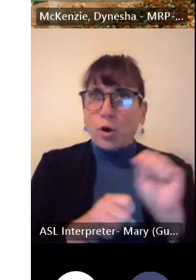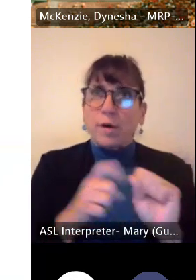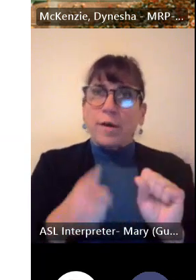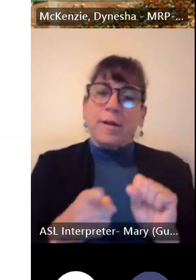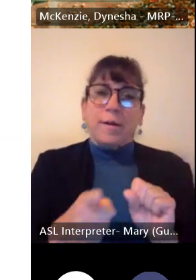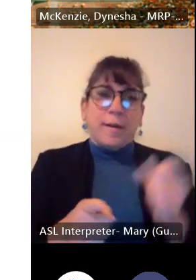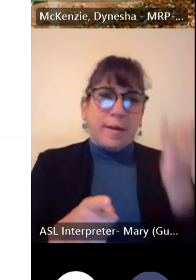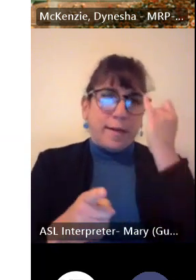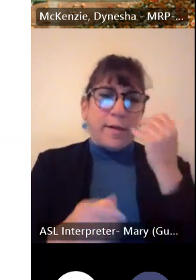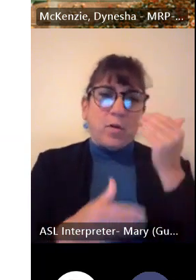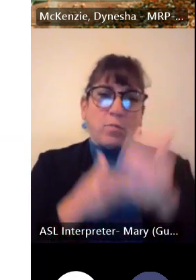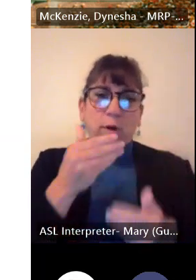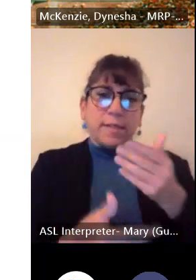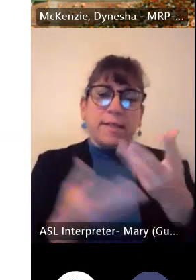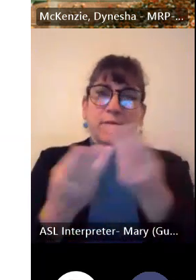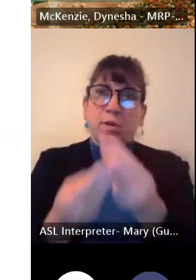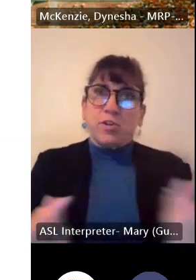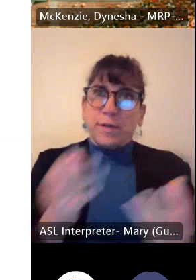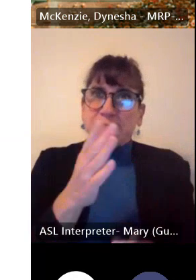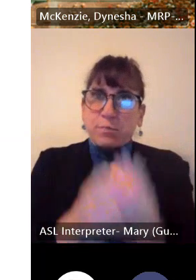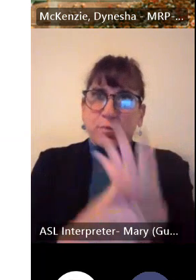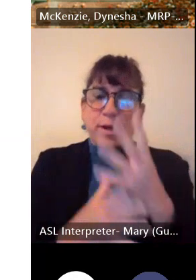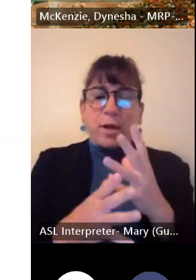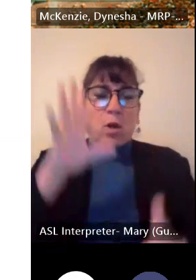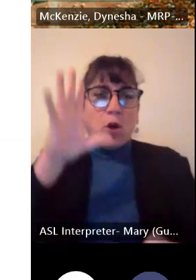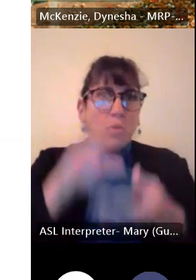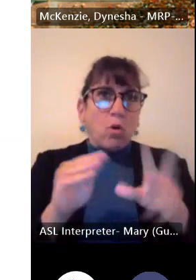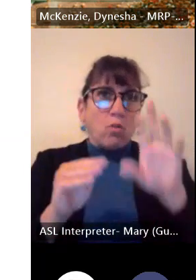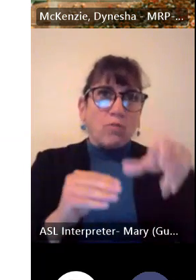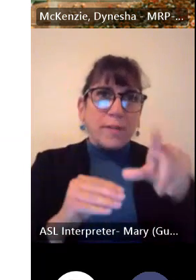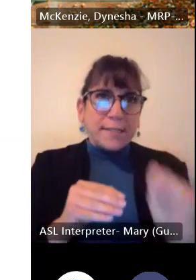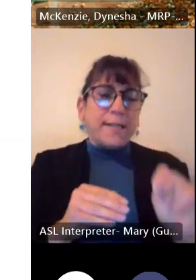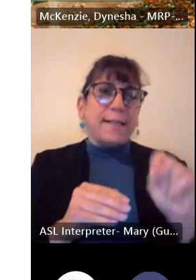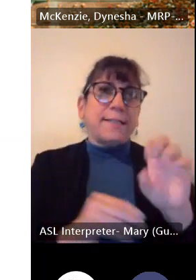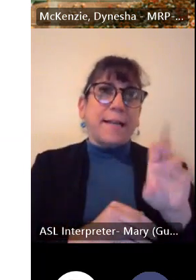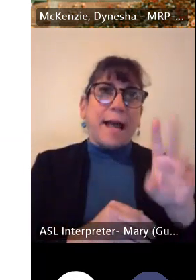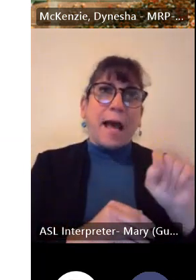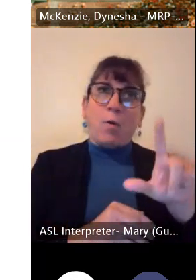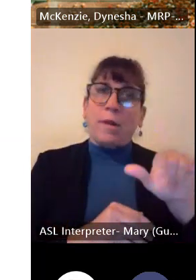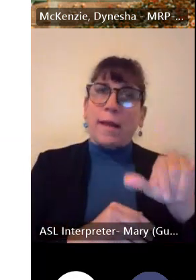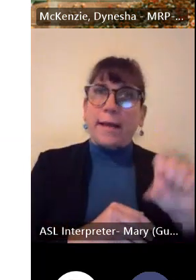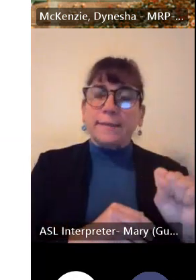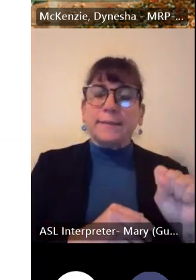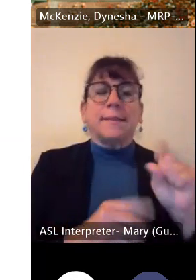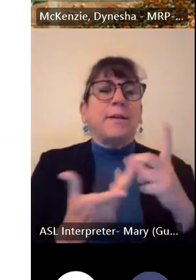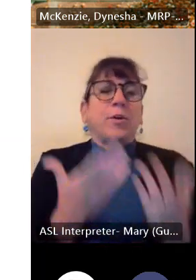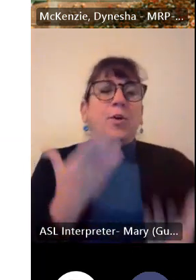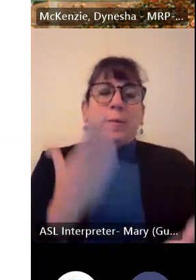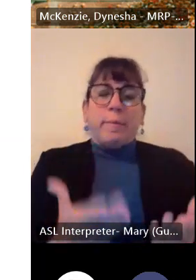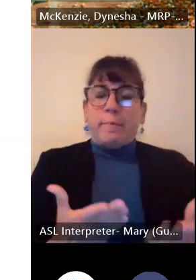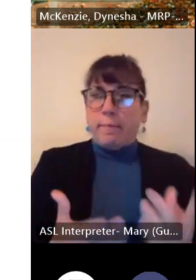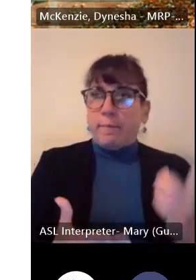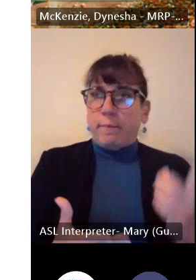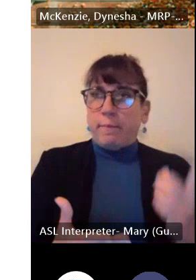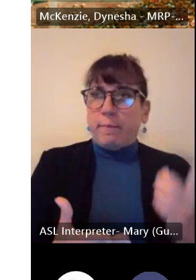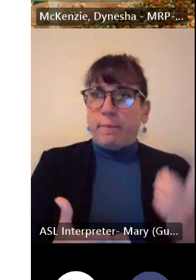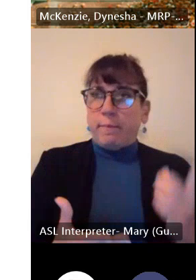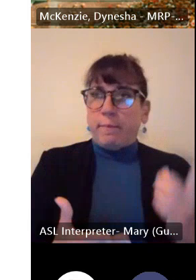concurrent resolution in the spring, total receipts and outlays by major category. You may hear the phrase